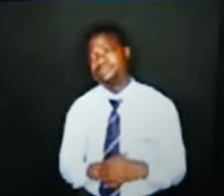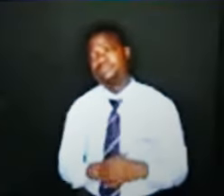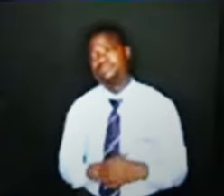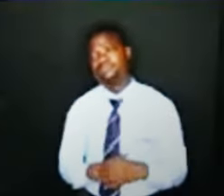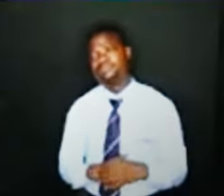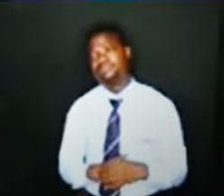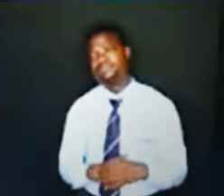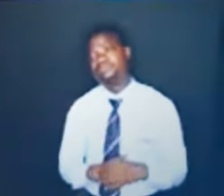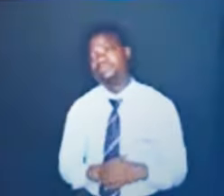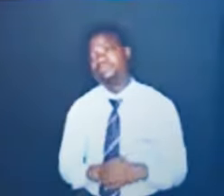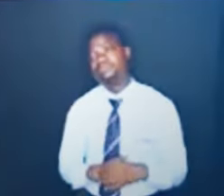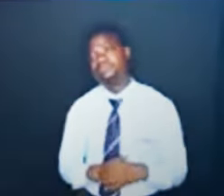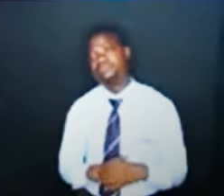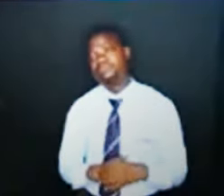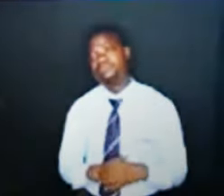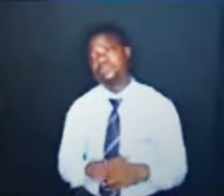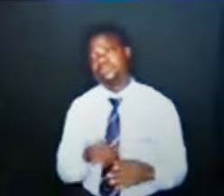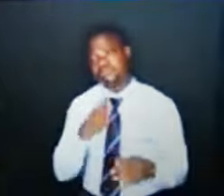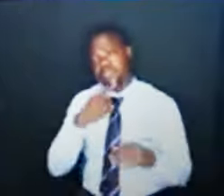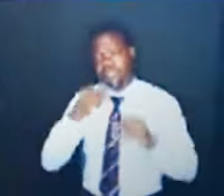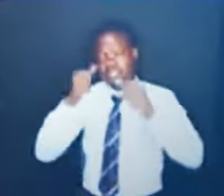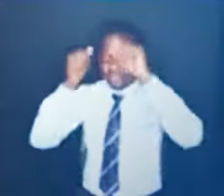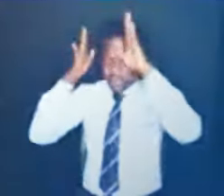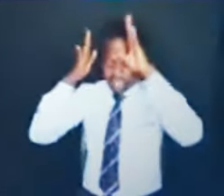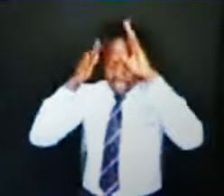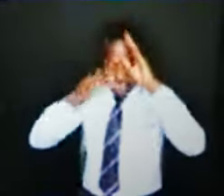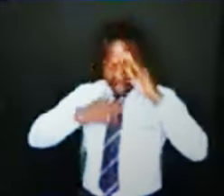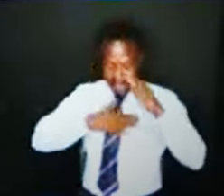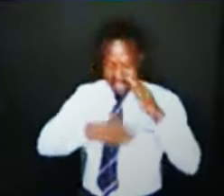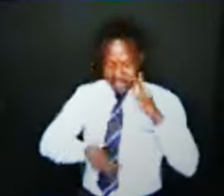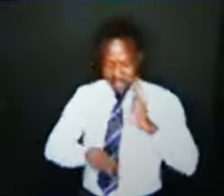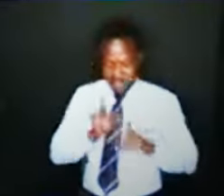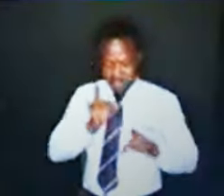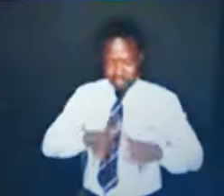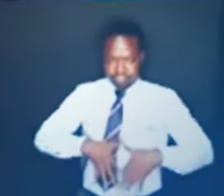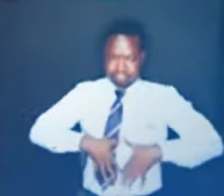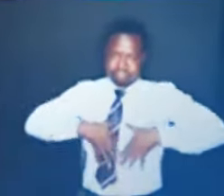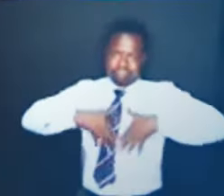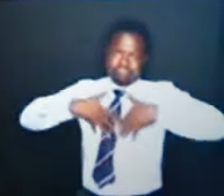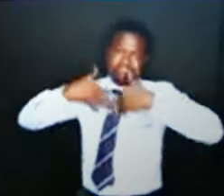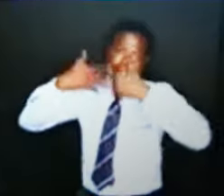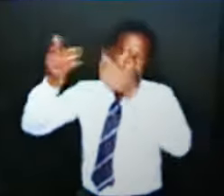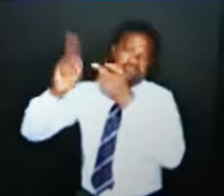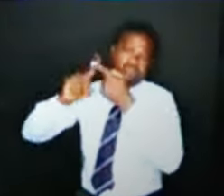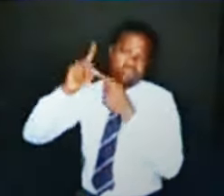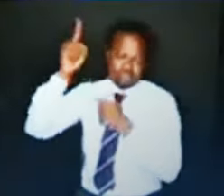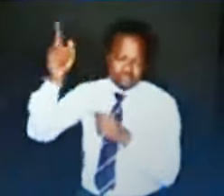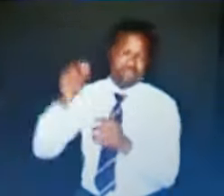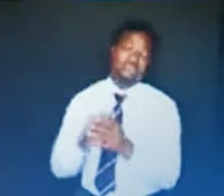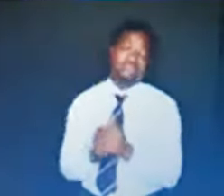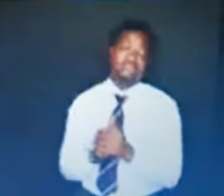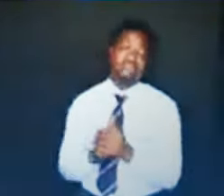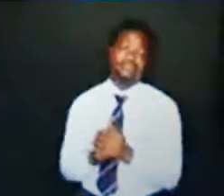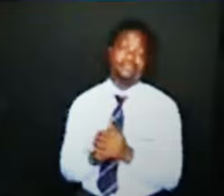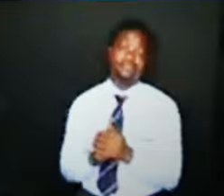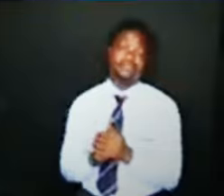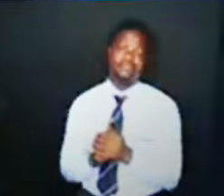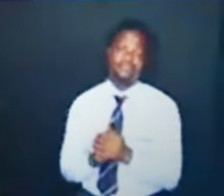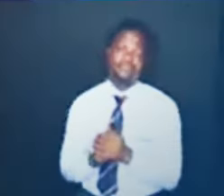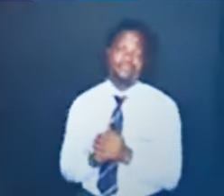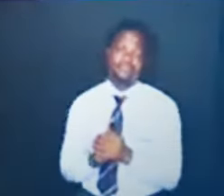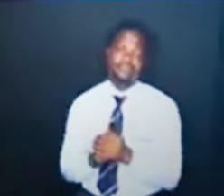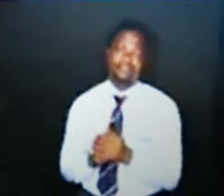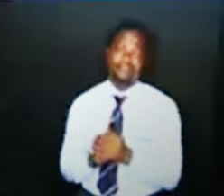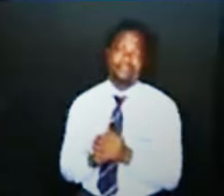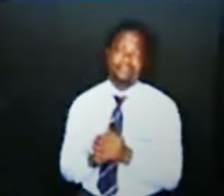adom. Says Father, I'm pouring out my spirit. O say miura my yam jai na se ne omi hu na